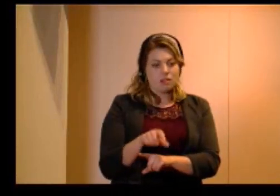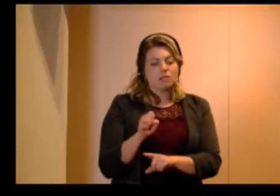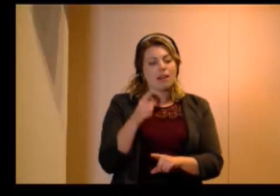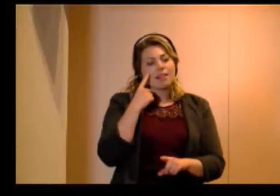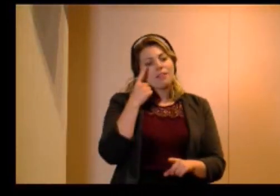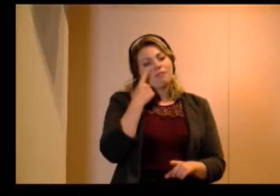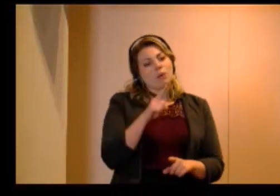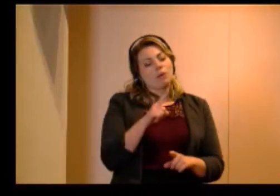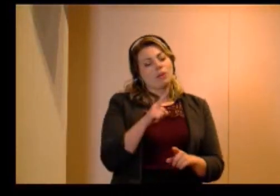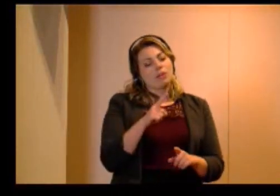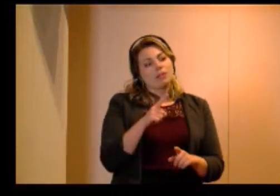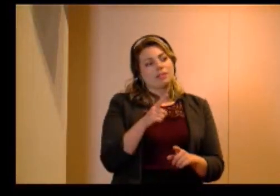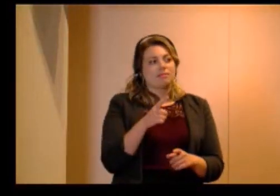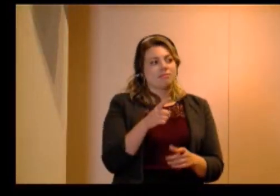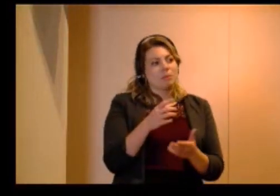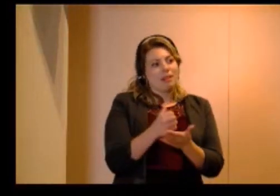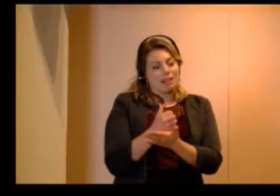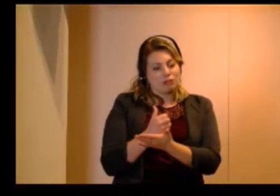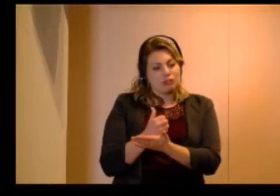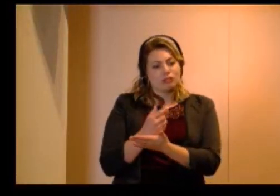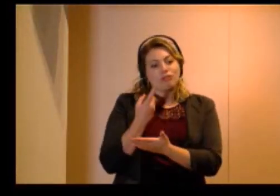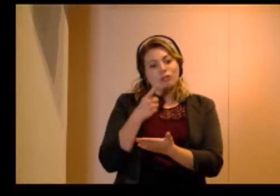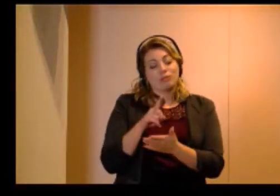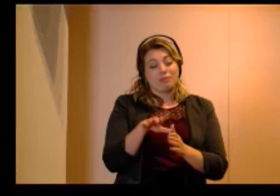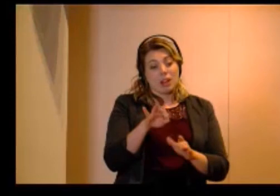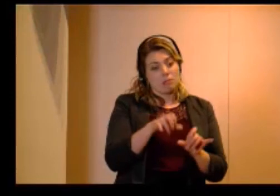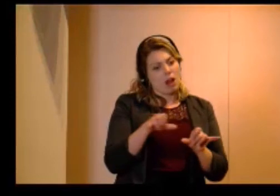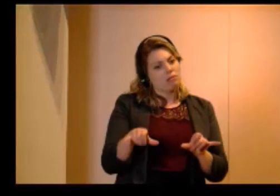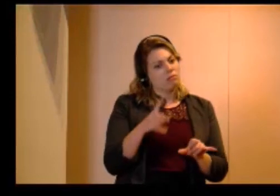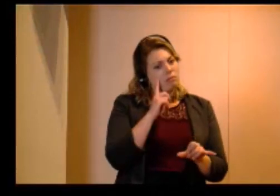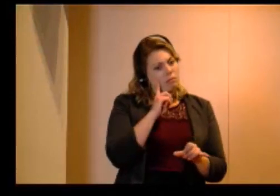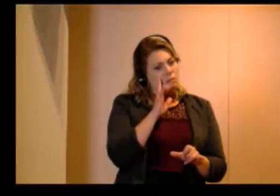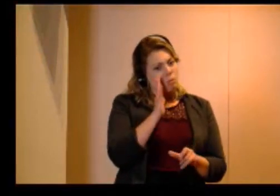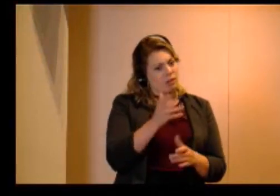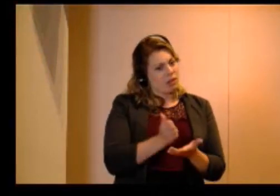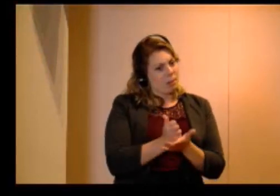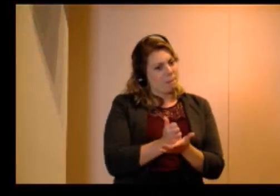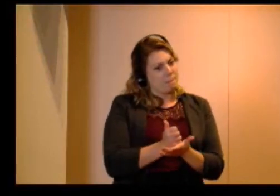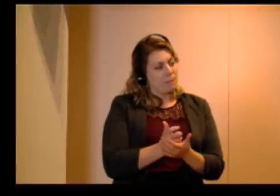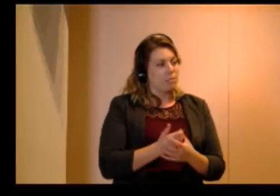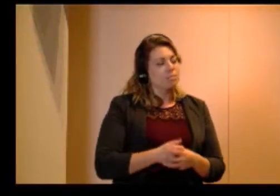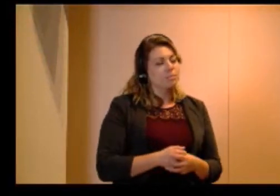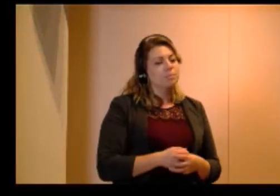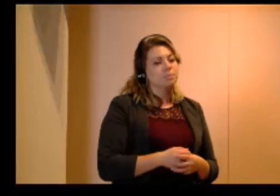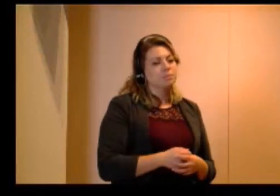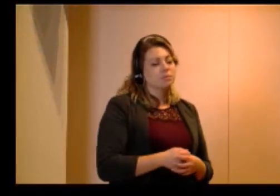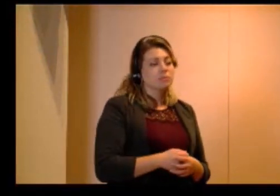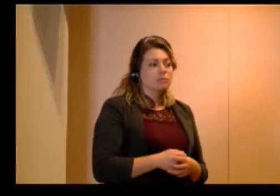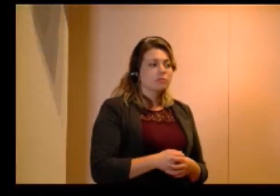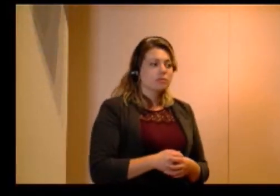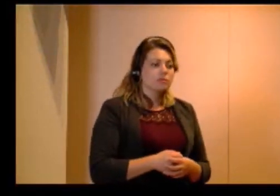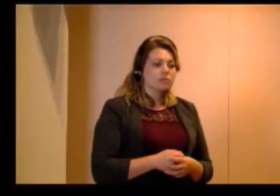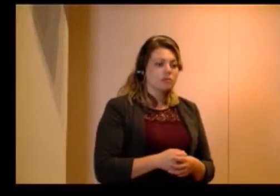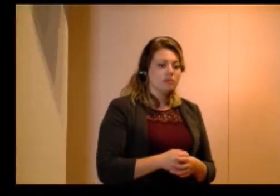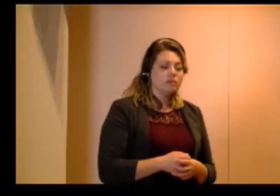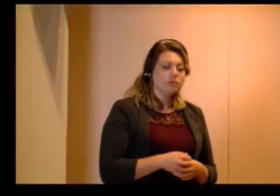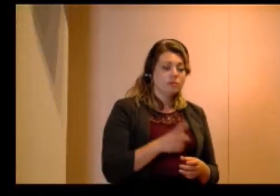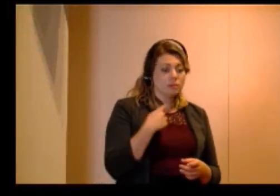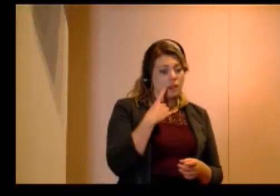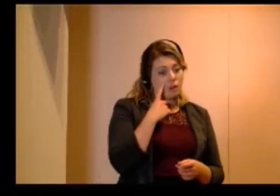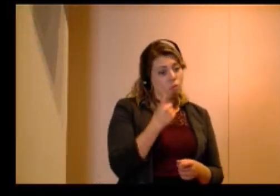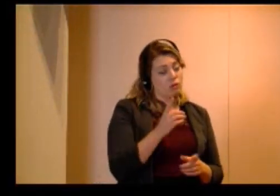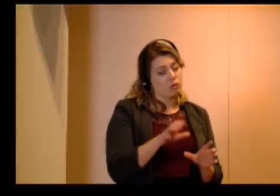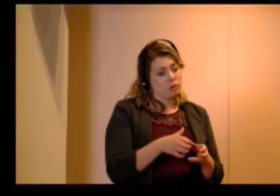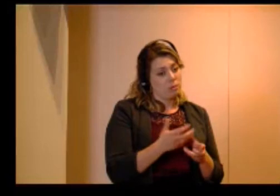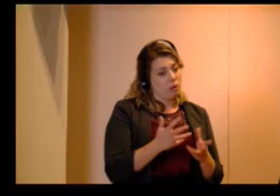collections and finding patterns, I think that would be a useful tool, ultimately. And I think there's a group working on that, but I don't